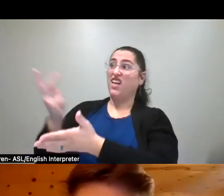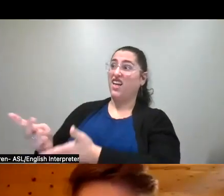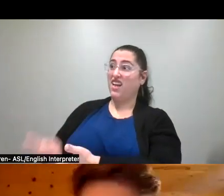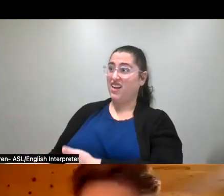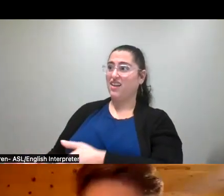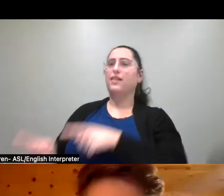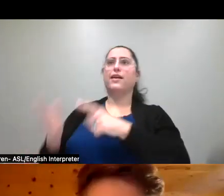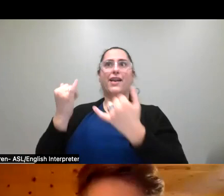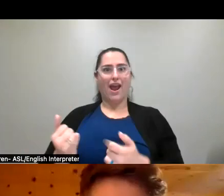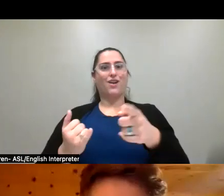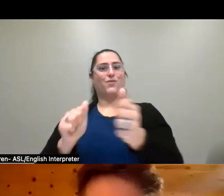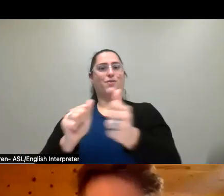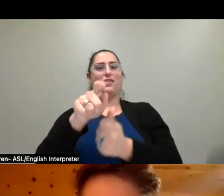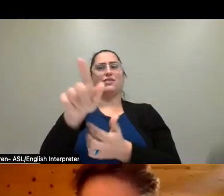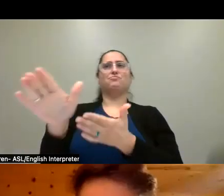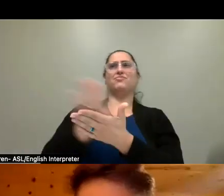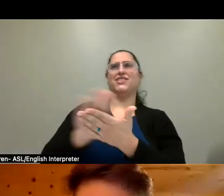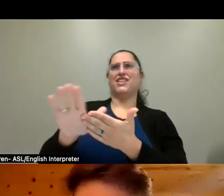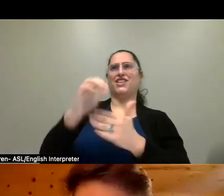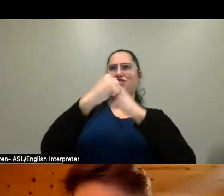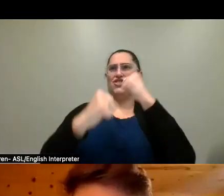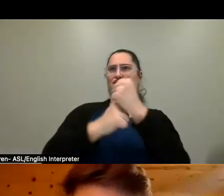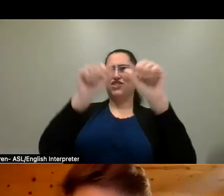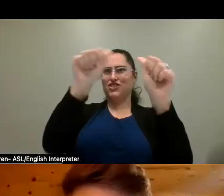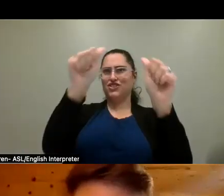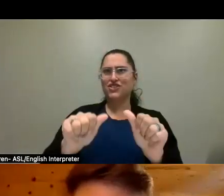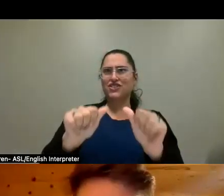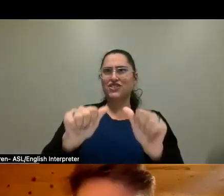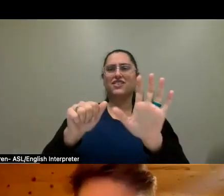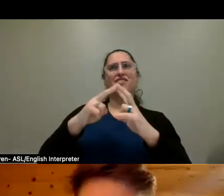match, and these particles are really stable. So that's quite exciting.